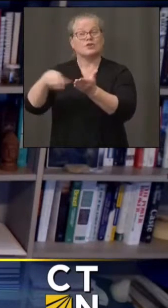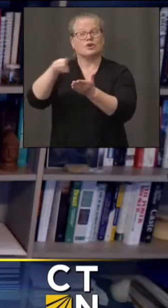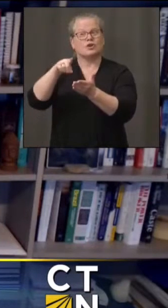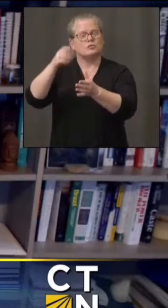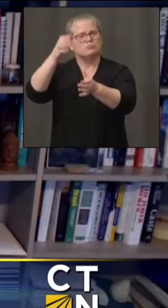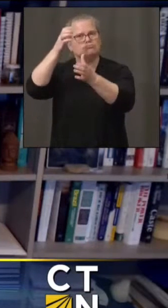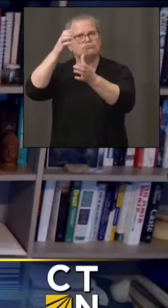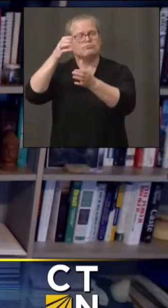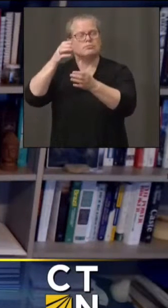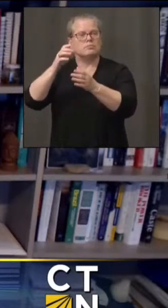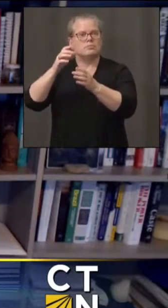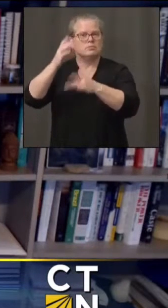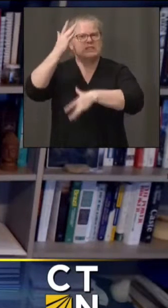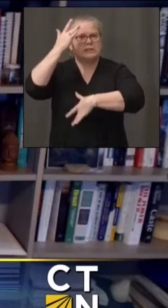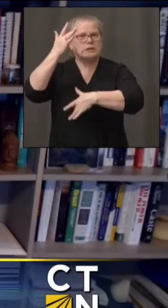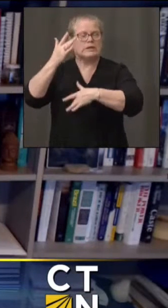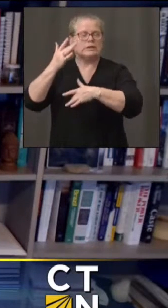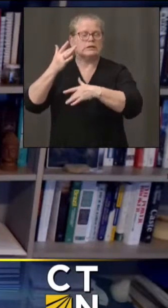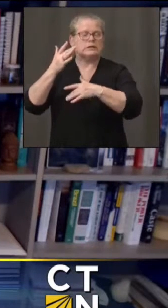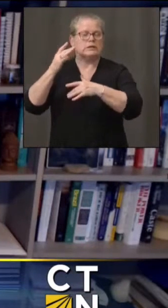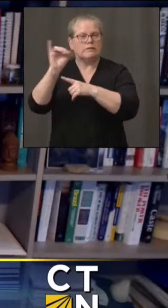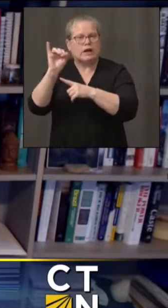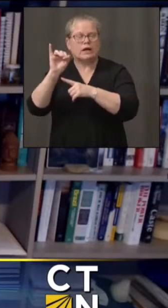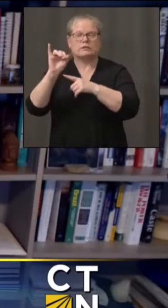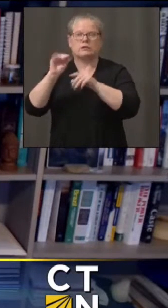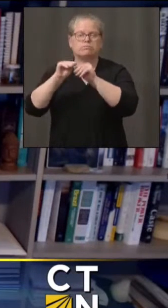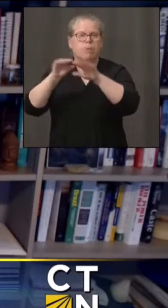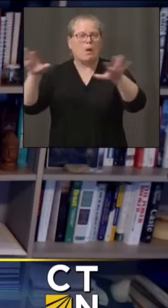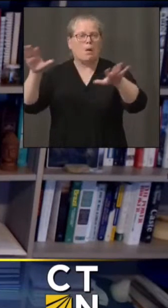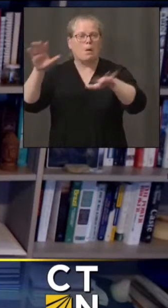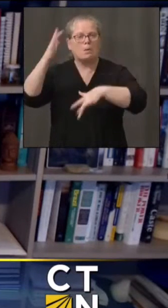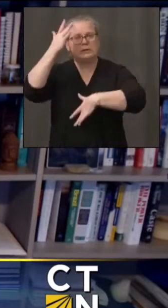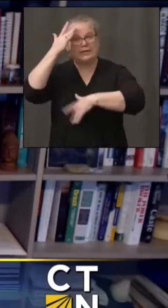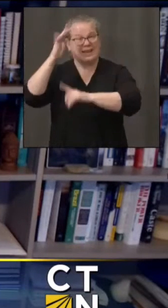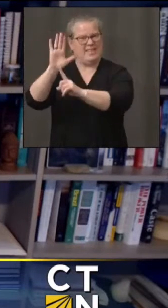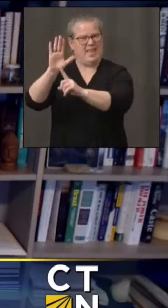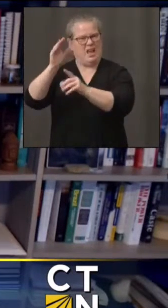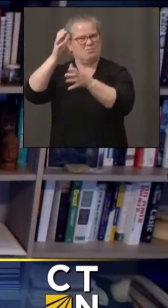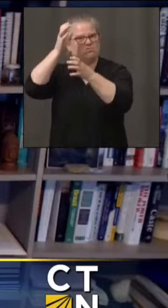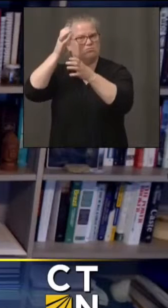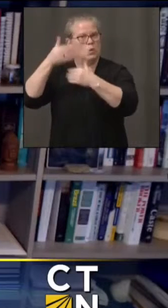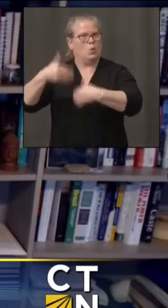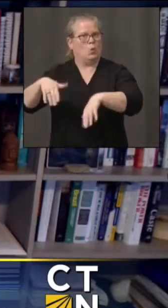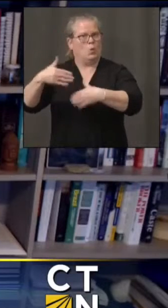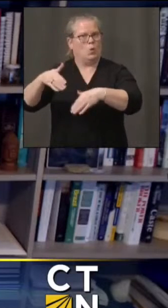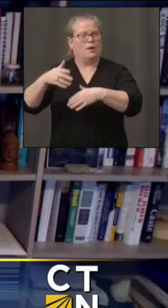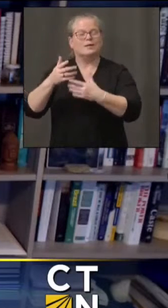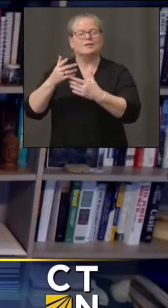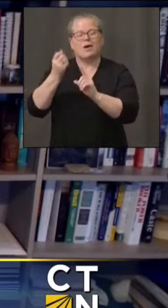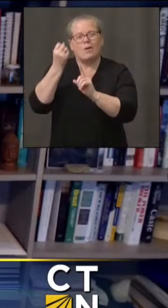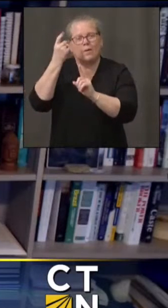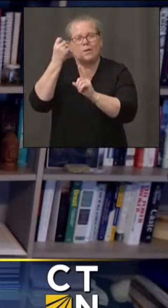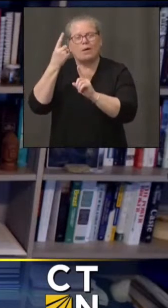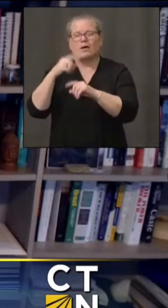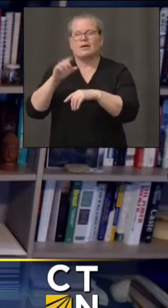clarity, and I think we have to separate the president as a patient and this event as a,